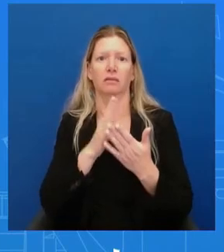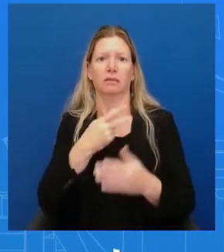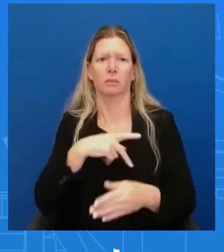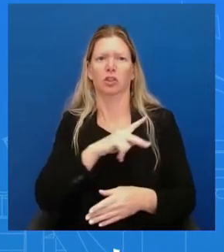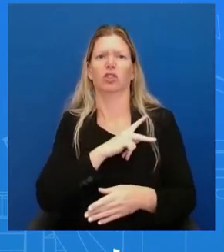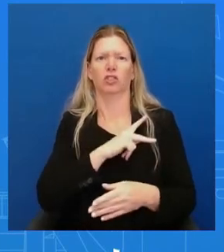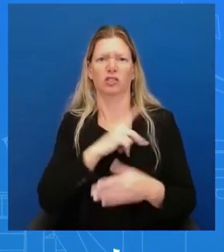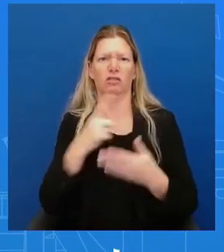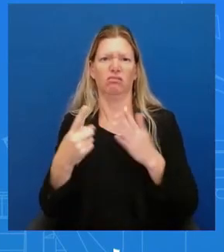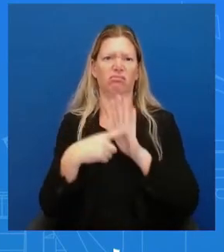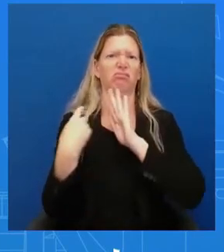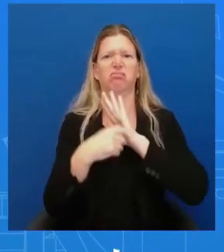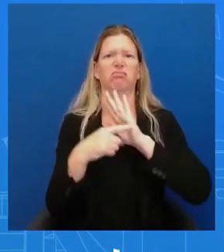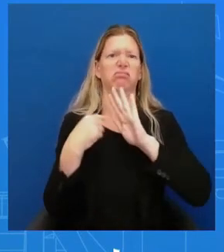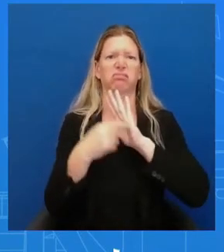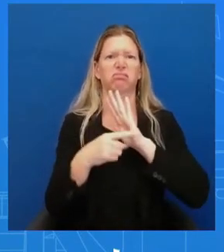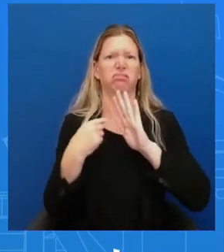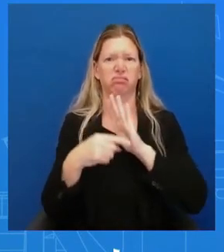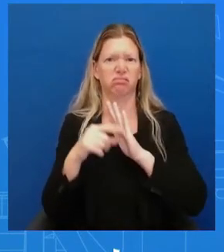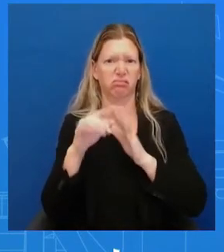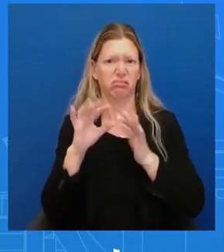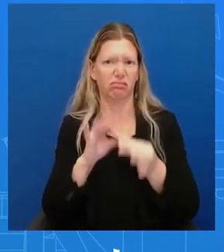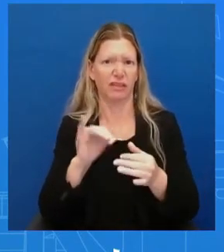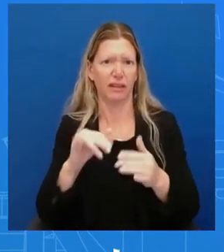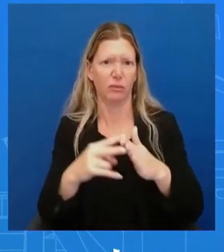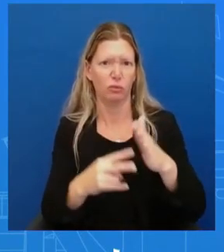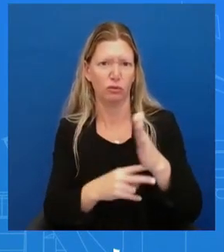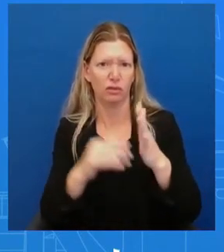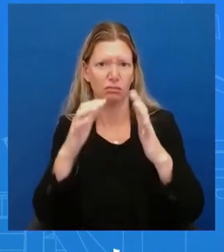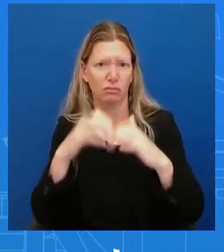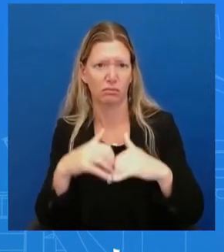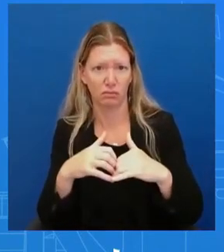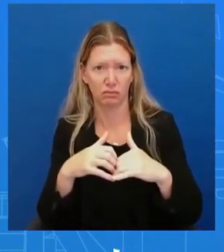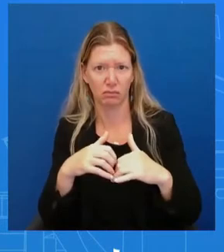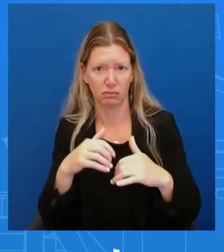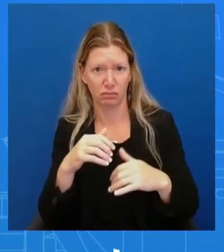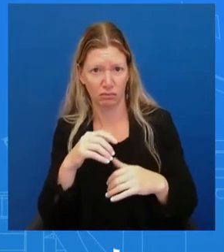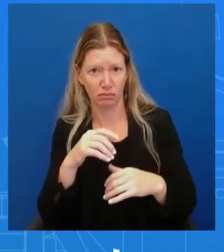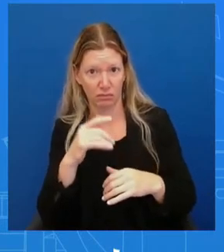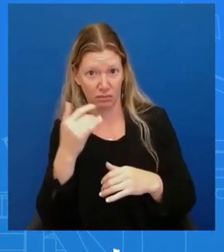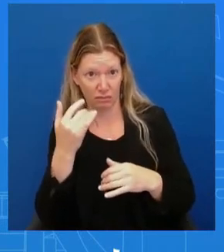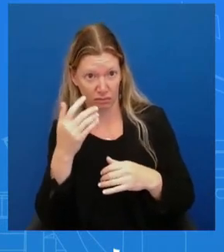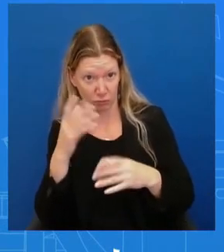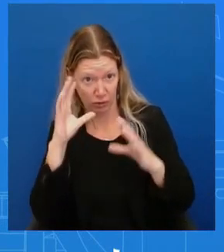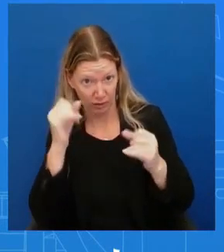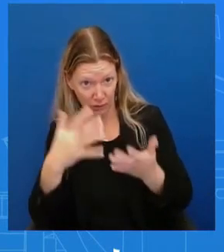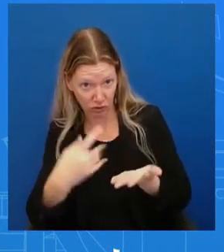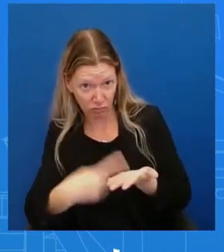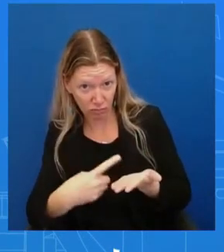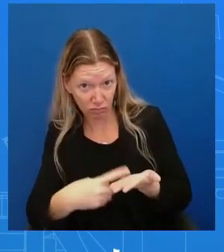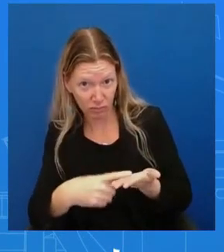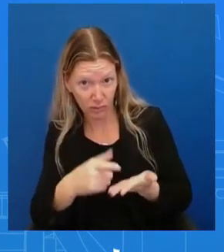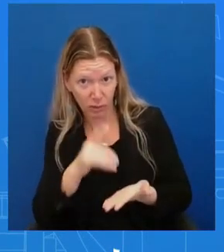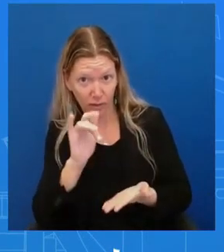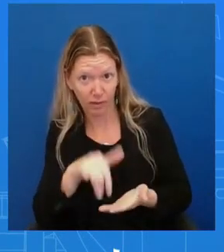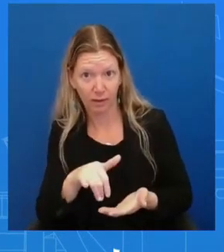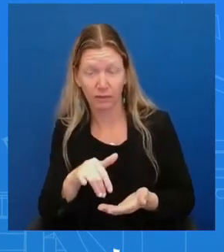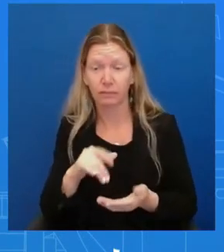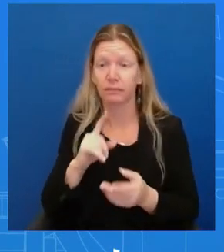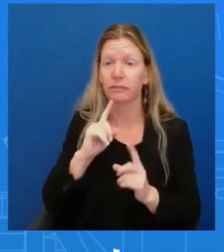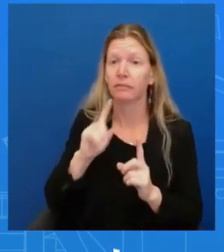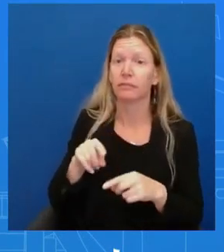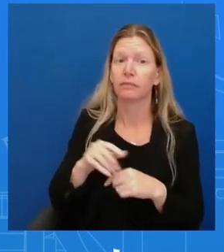they talk about that? What's the White House response to that? So look, I think Governor Moore said it perfectly on Sunday. We do not have time for